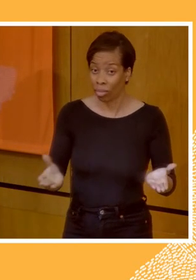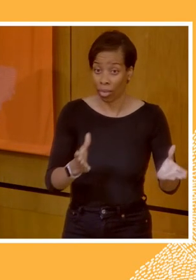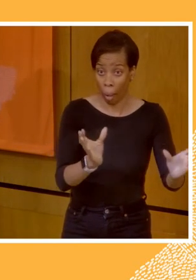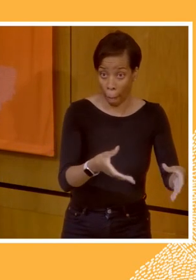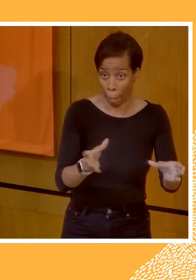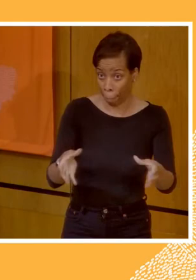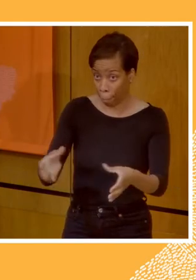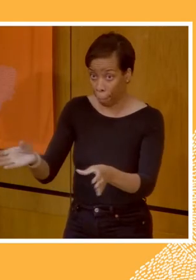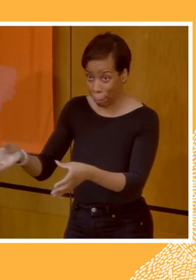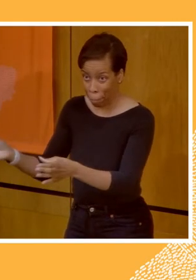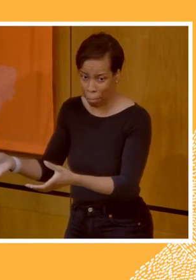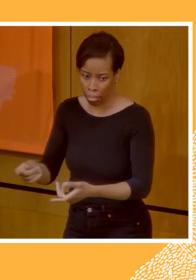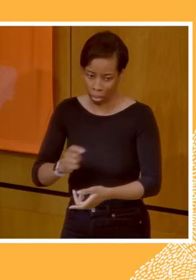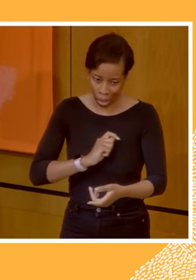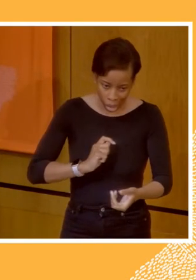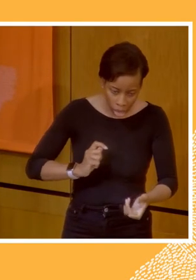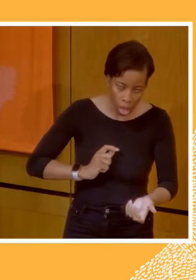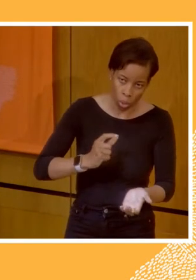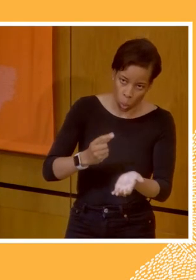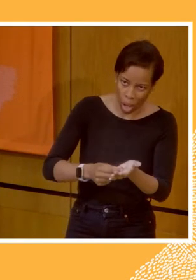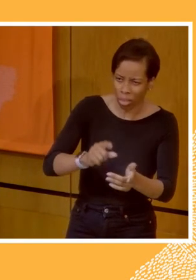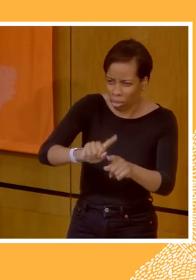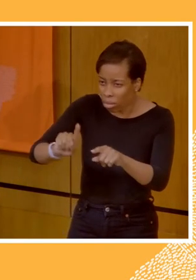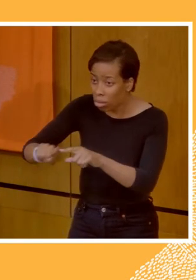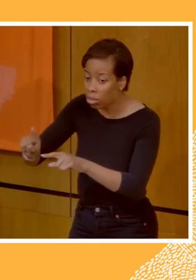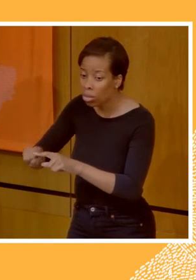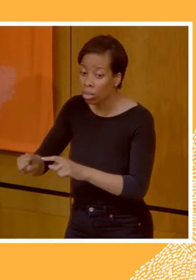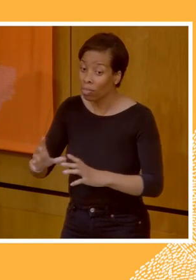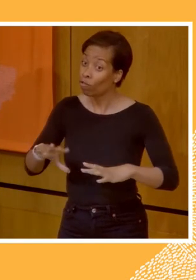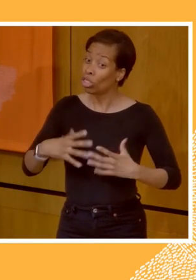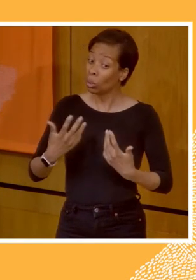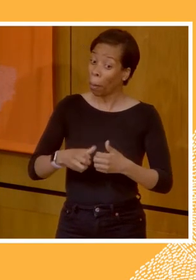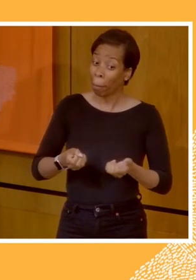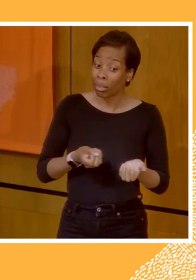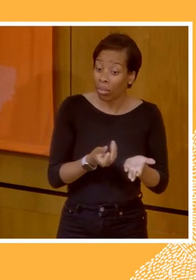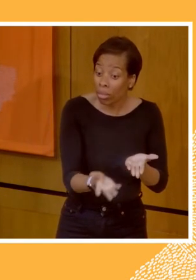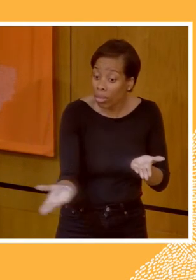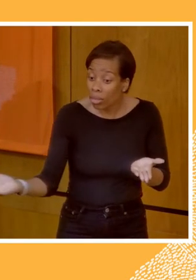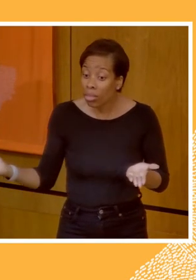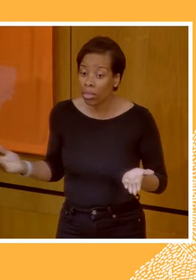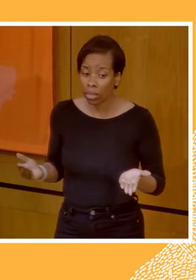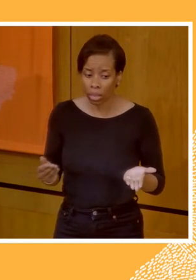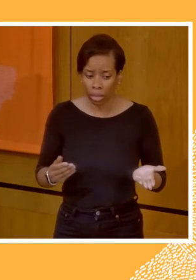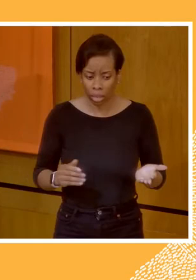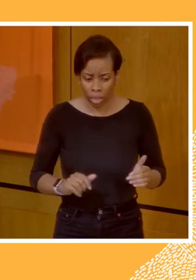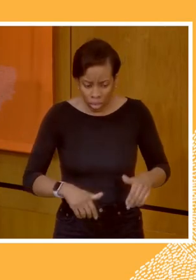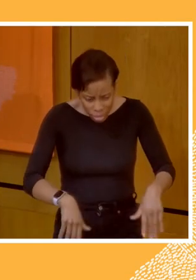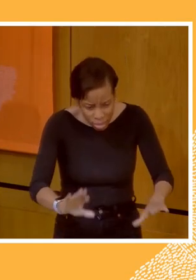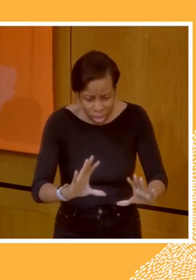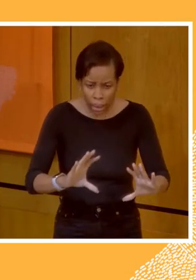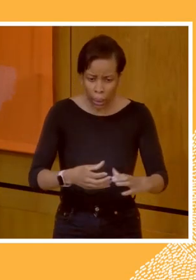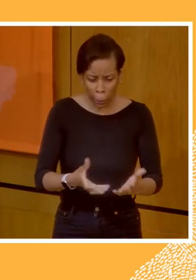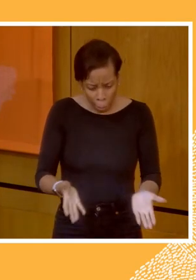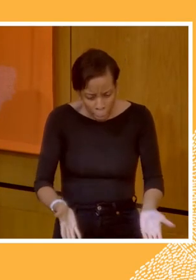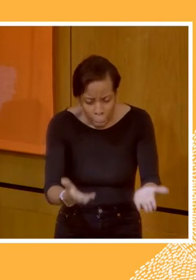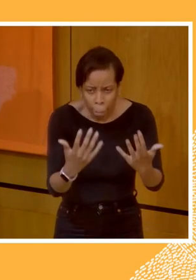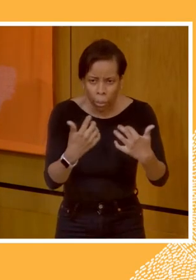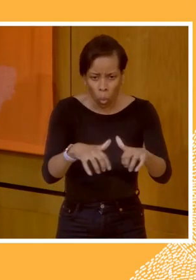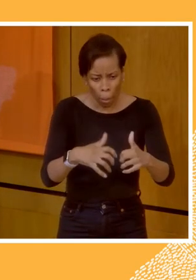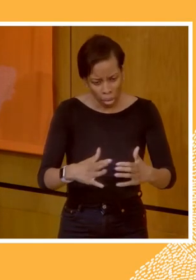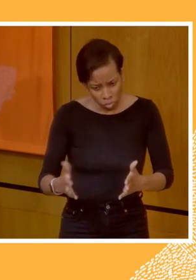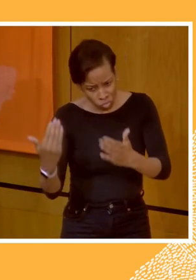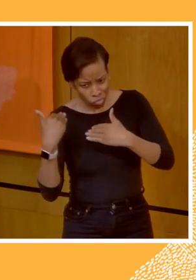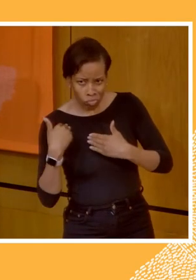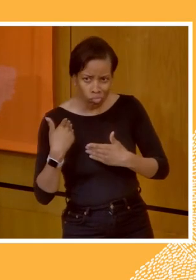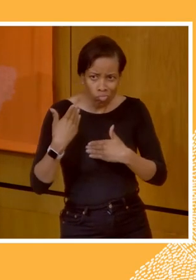Uganda, and beyond, and providing sort of training to get the teams locally to start using the equipment and to start recording and to